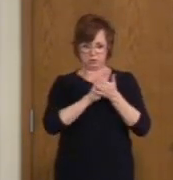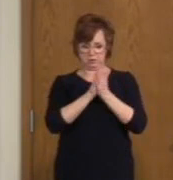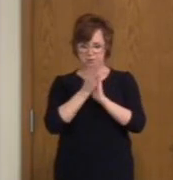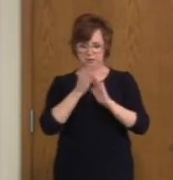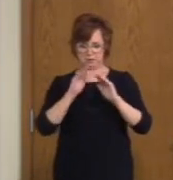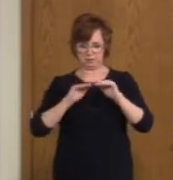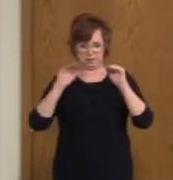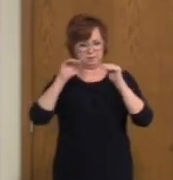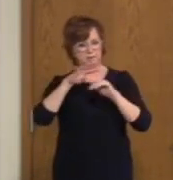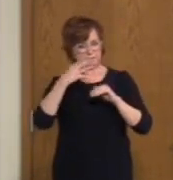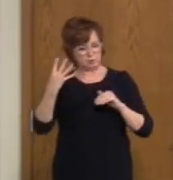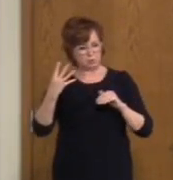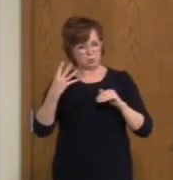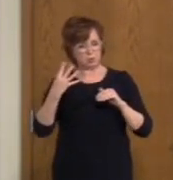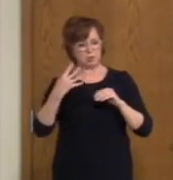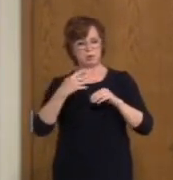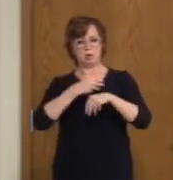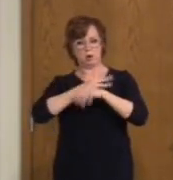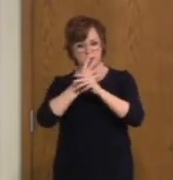distance learning